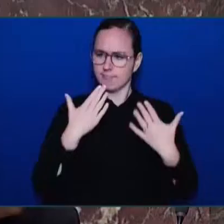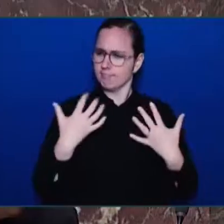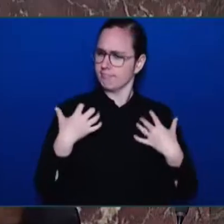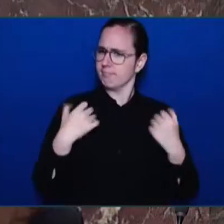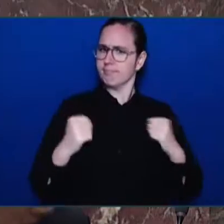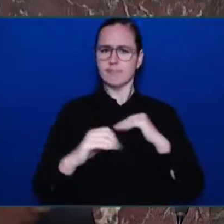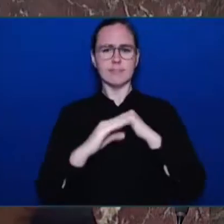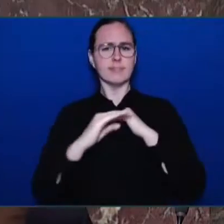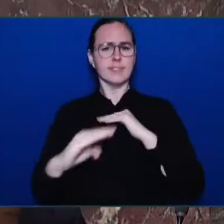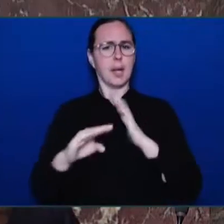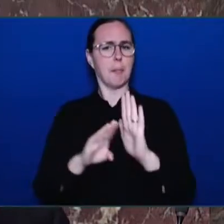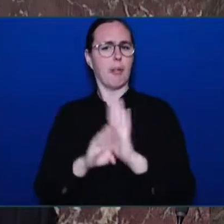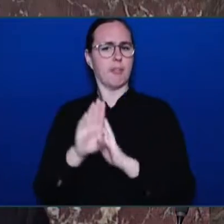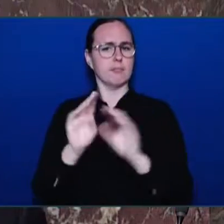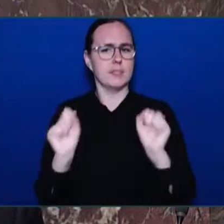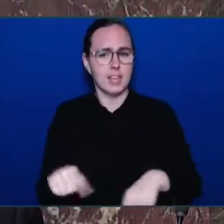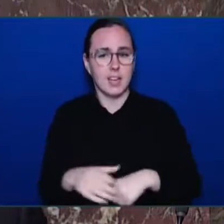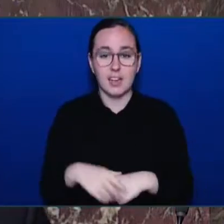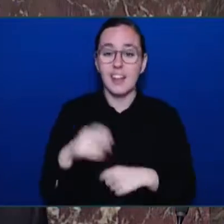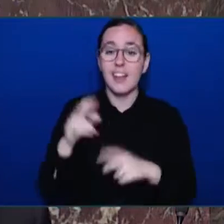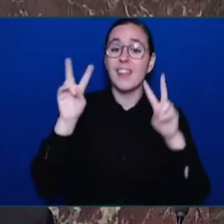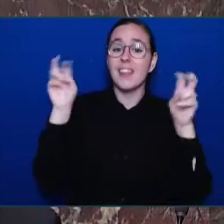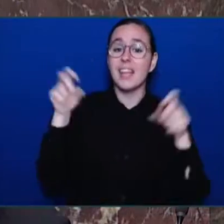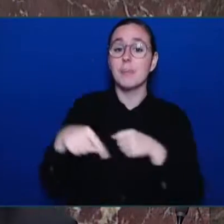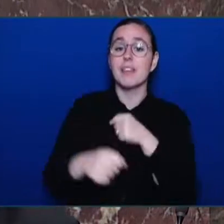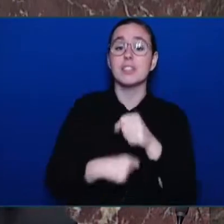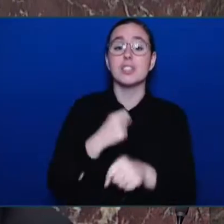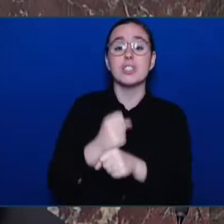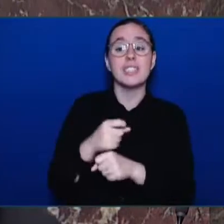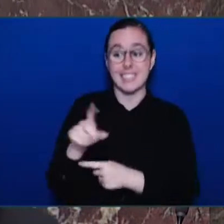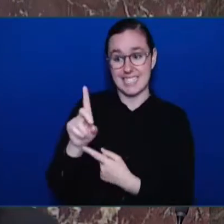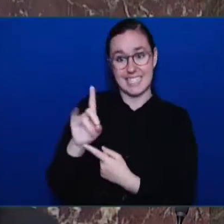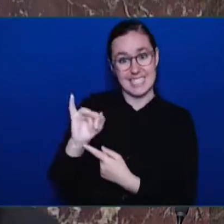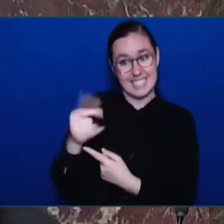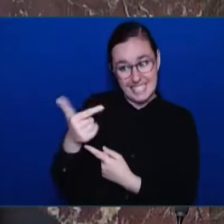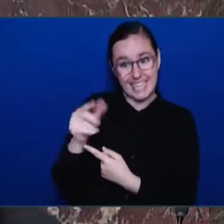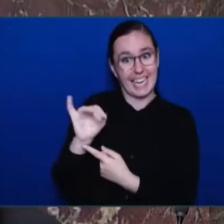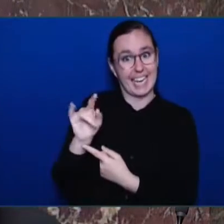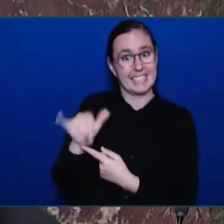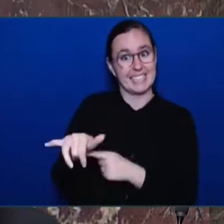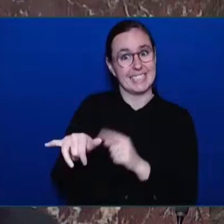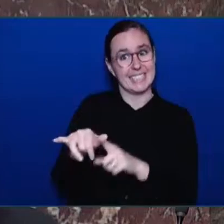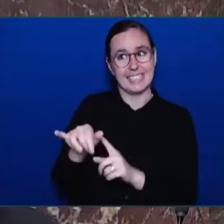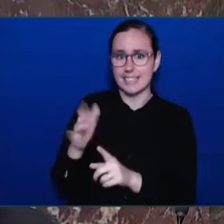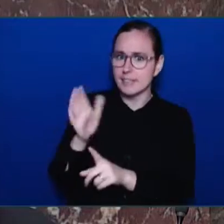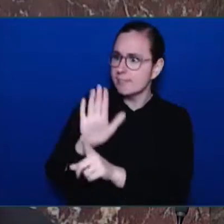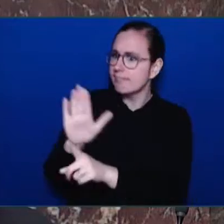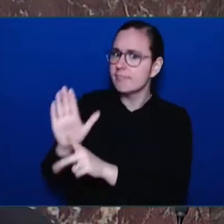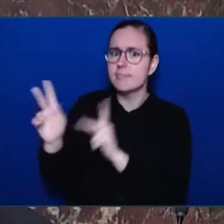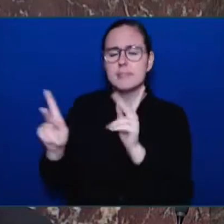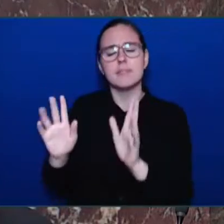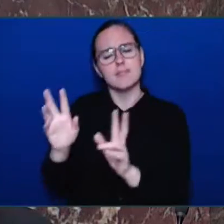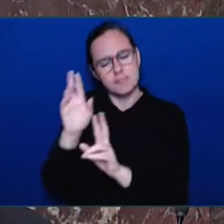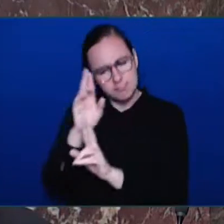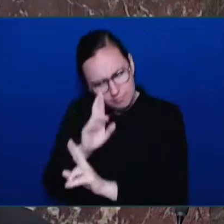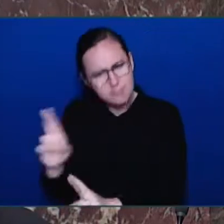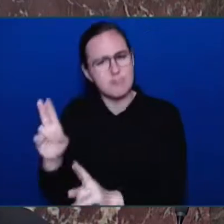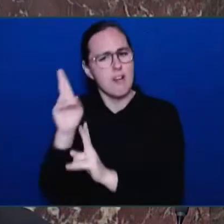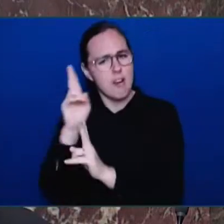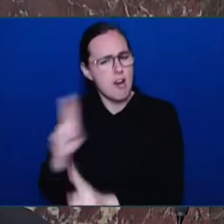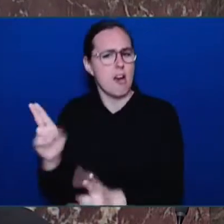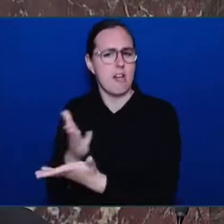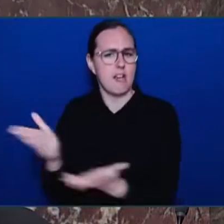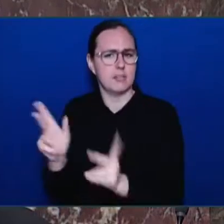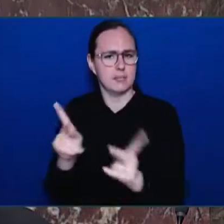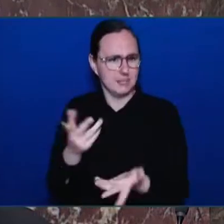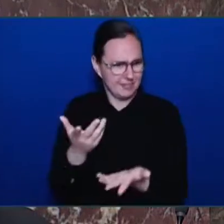embodies the idea that every human being deserves dignity as a fundamental right. Today, many individuals across Canada who live in poverty